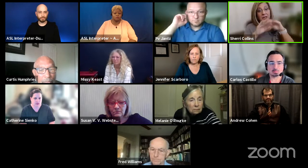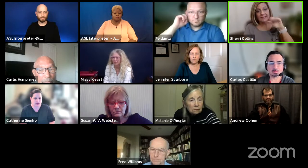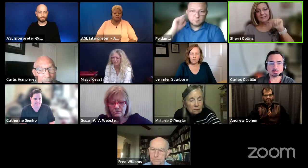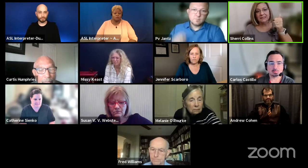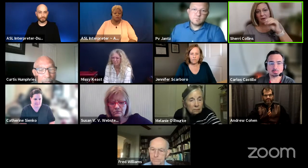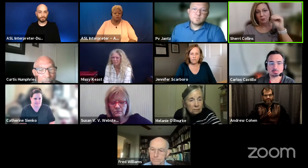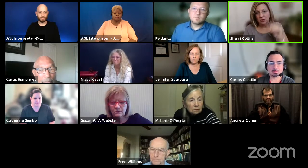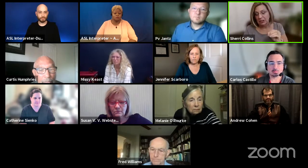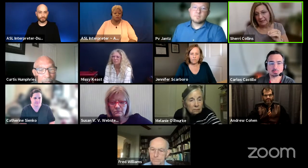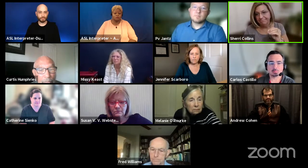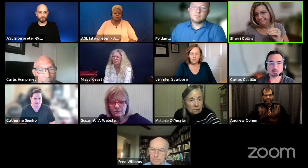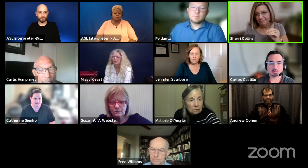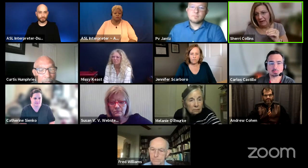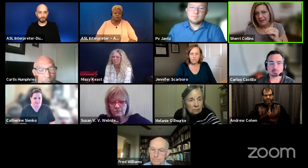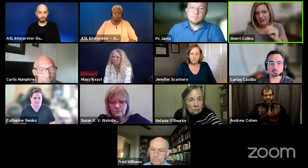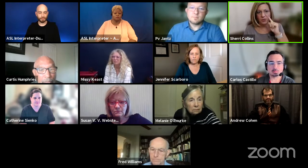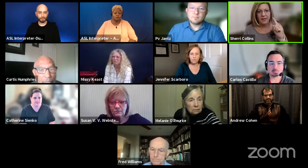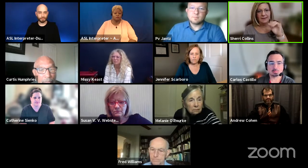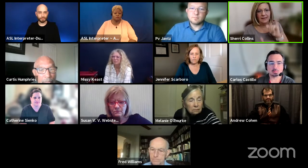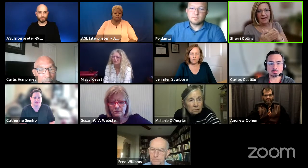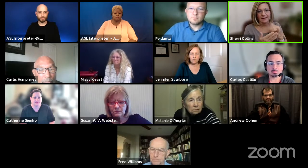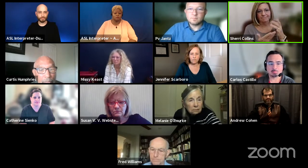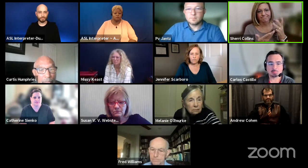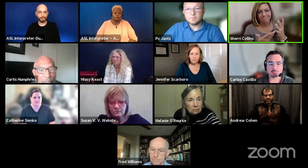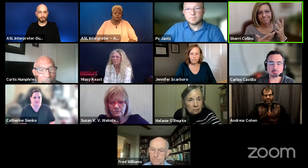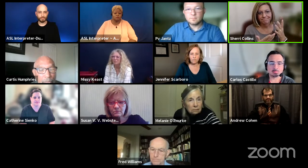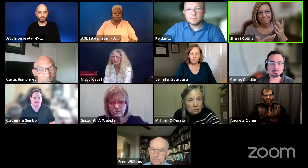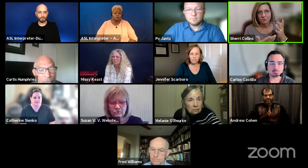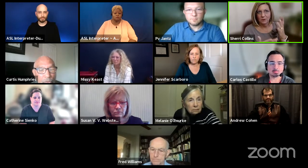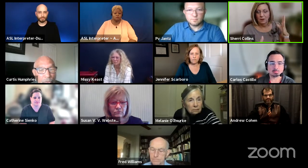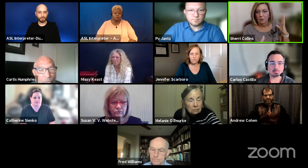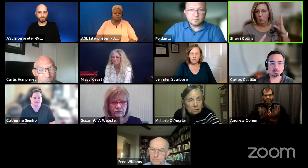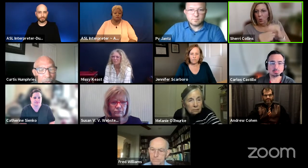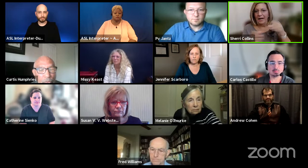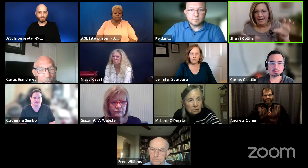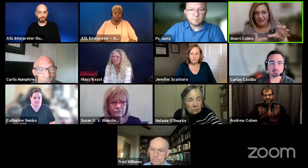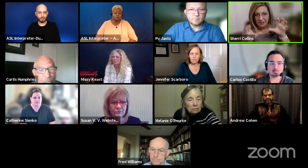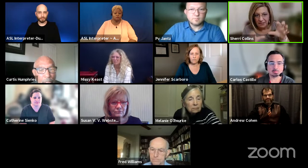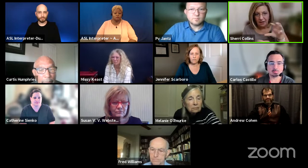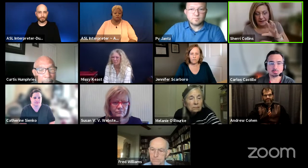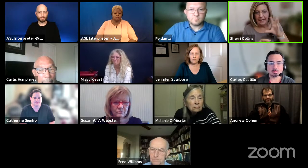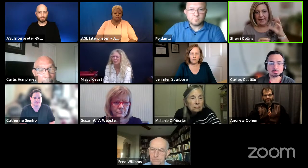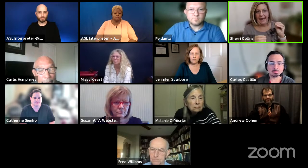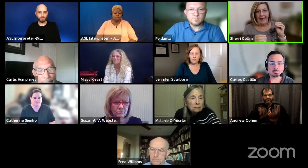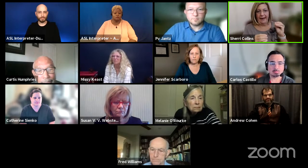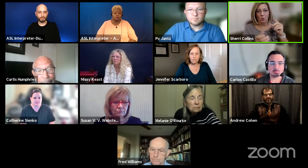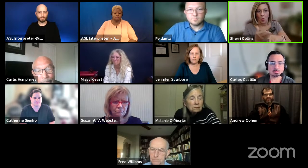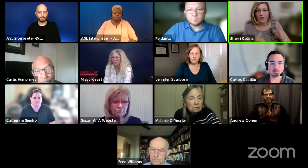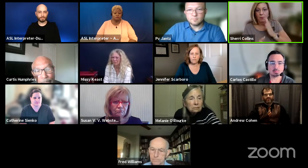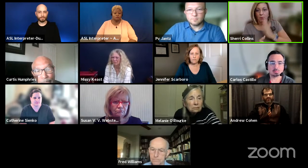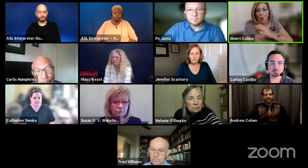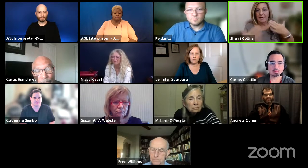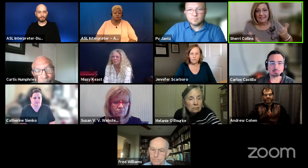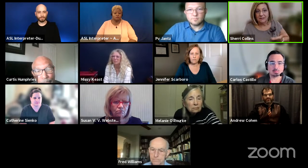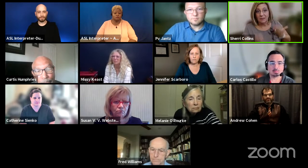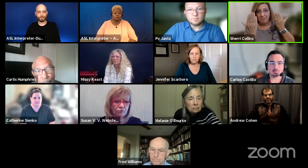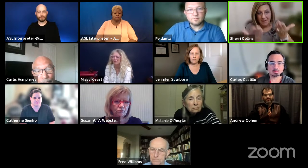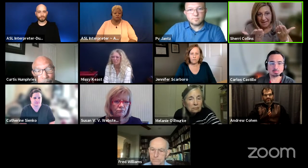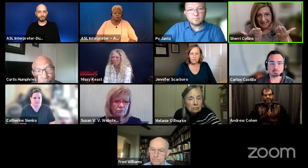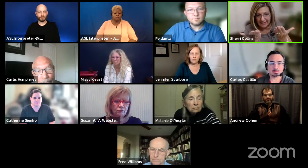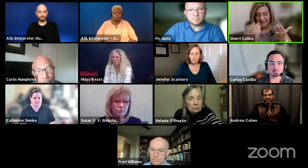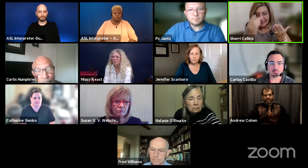but less than 10%. I don't think that what I have done and what the board